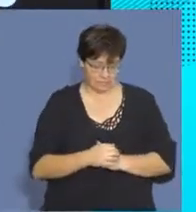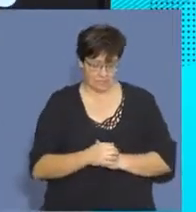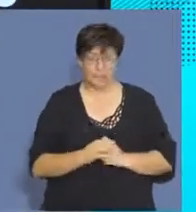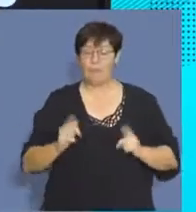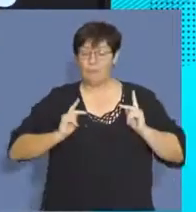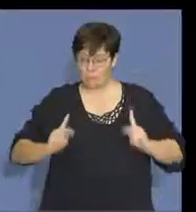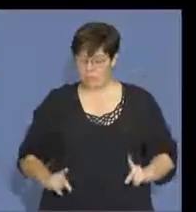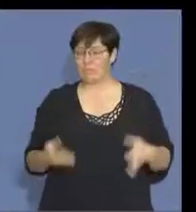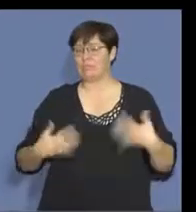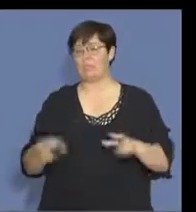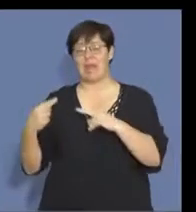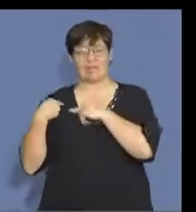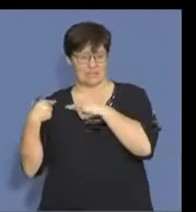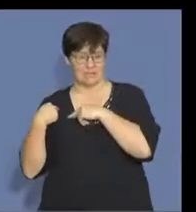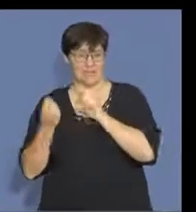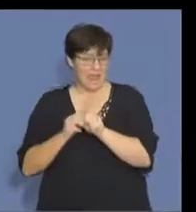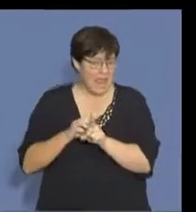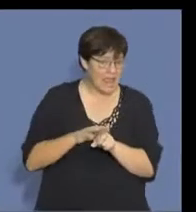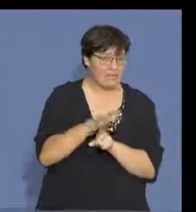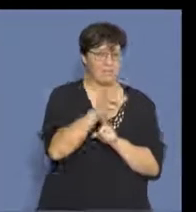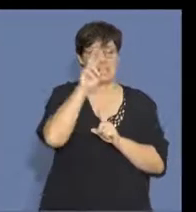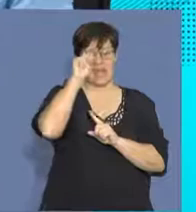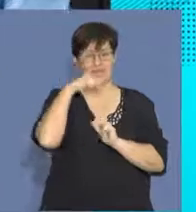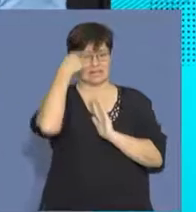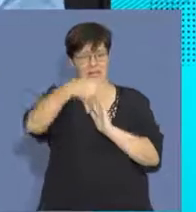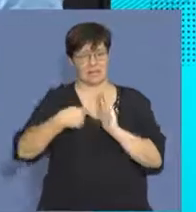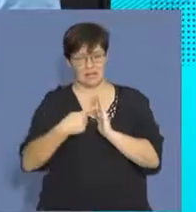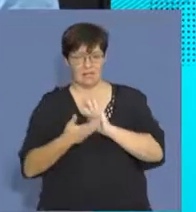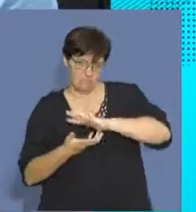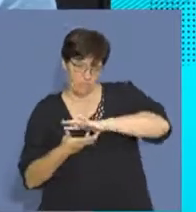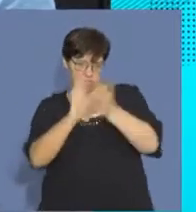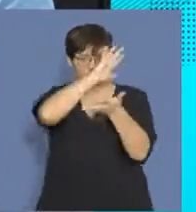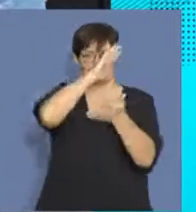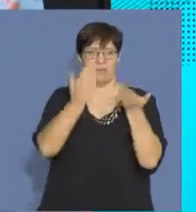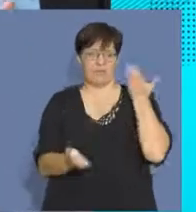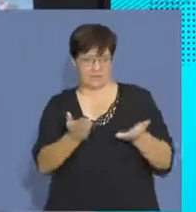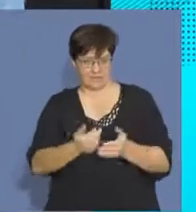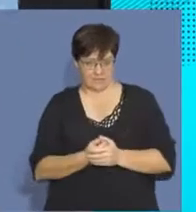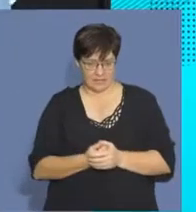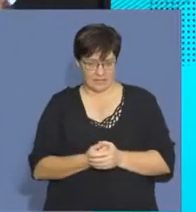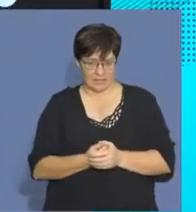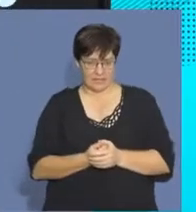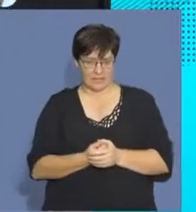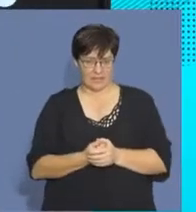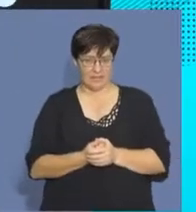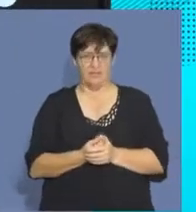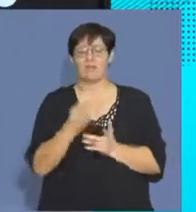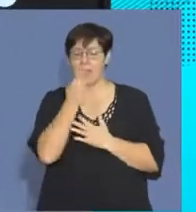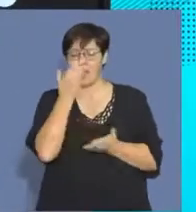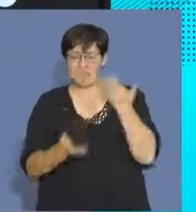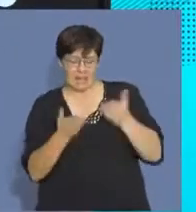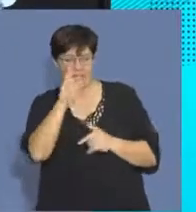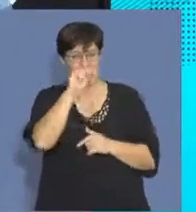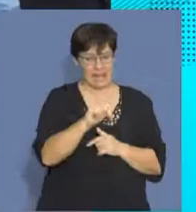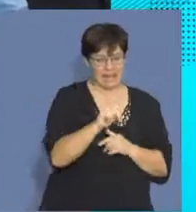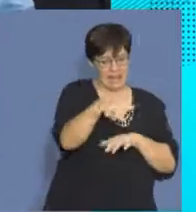out in terms of activities that influence the nitrogen cycle and upset that balance. It's important that we recognize that the balance of